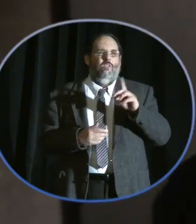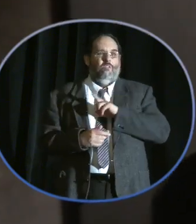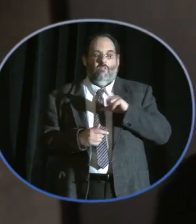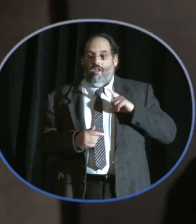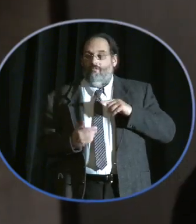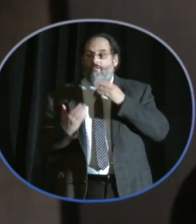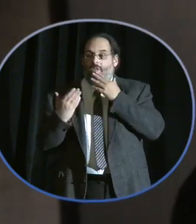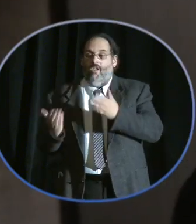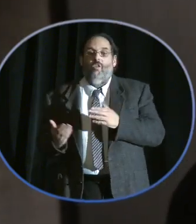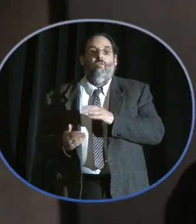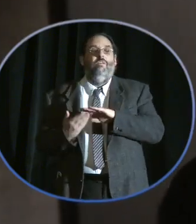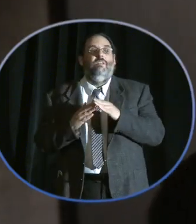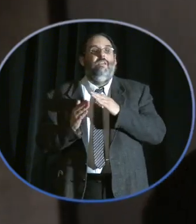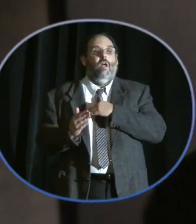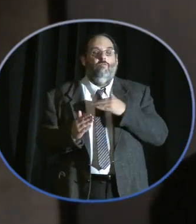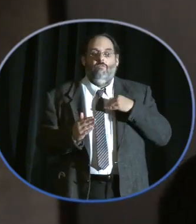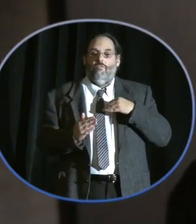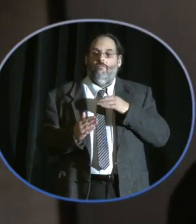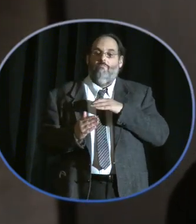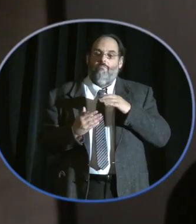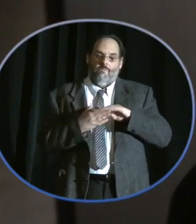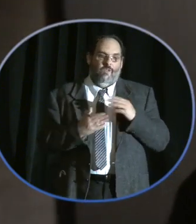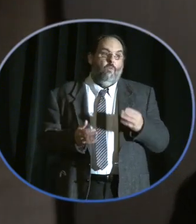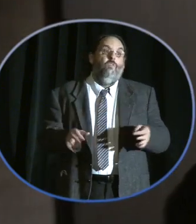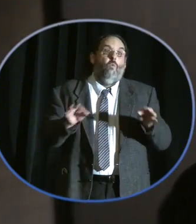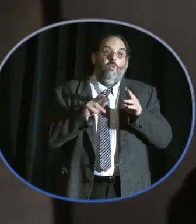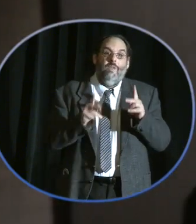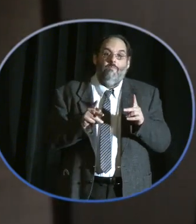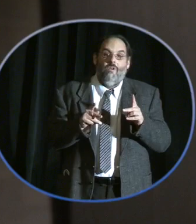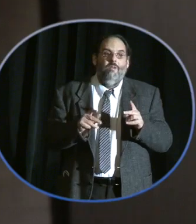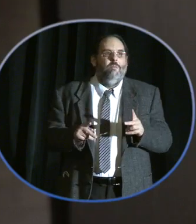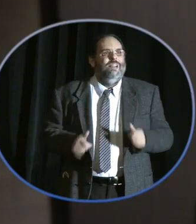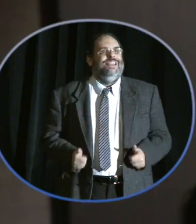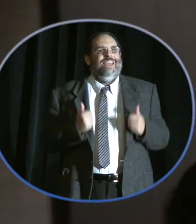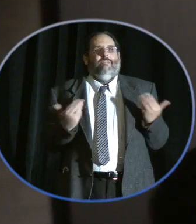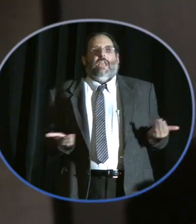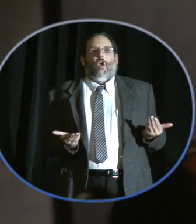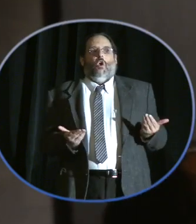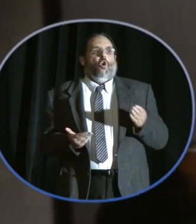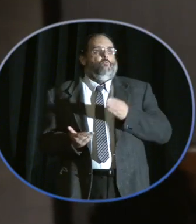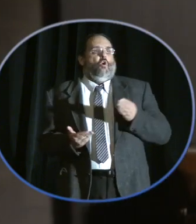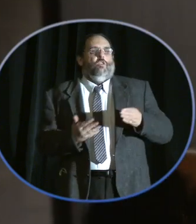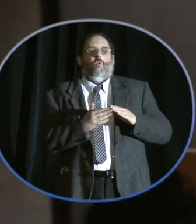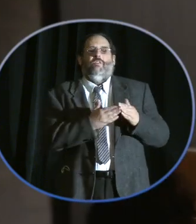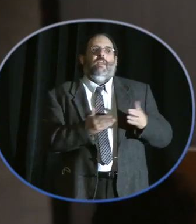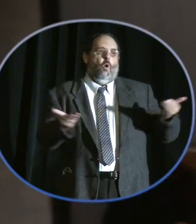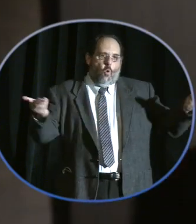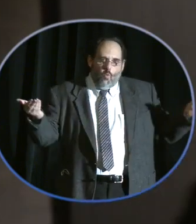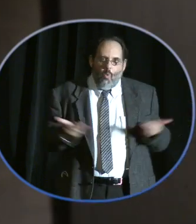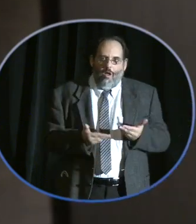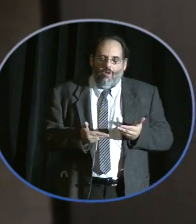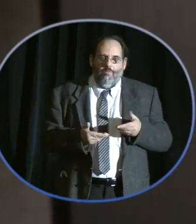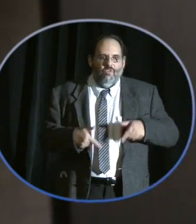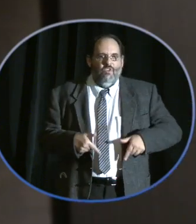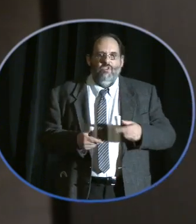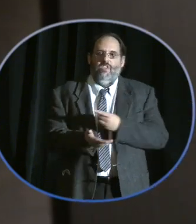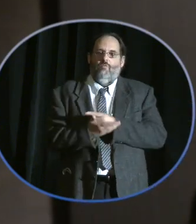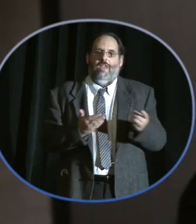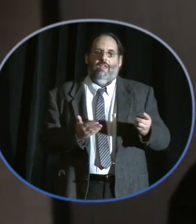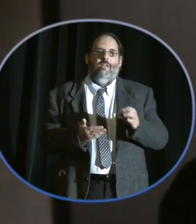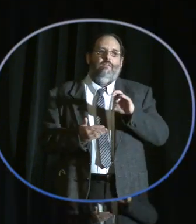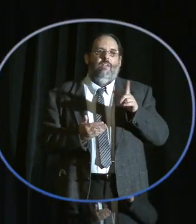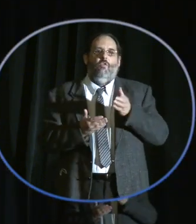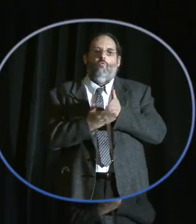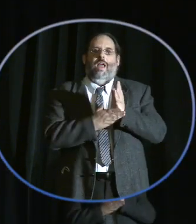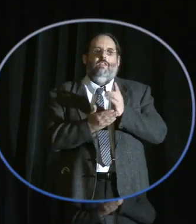City Council, and of course, the most important people, the residents of Baltimore City, welcome to Civil Rights Week 2023